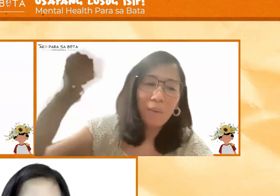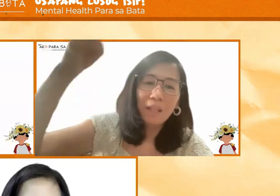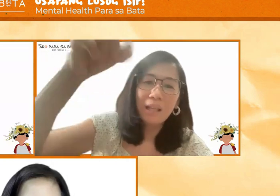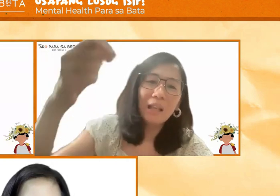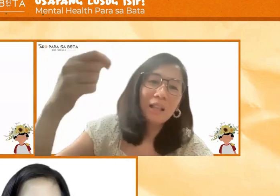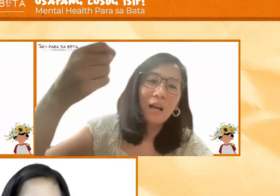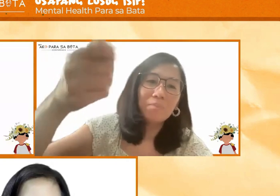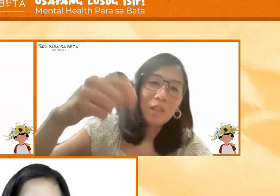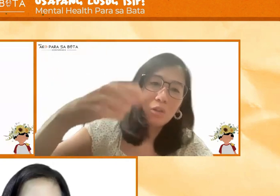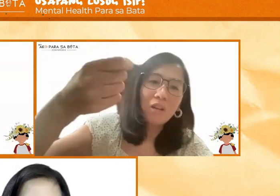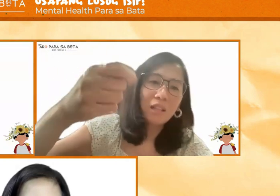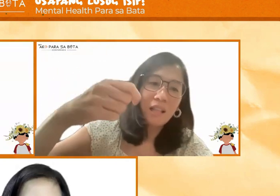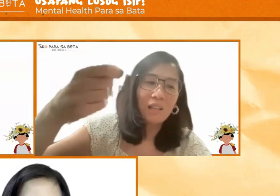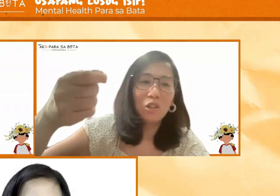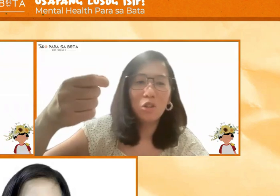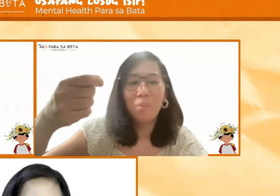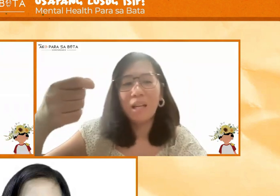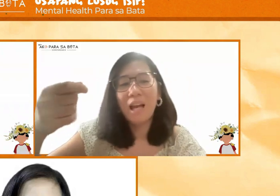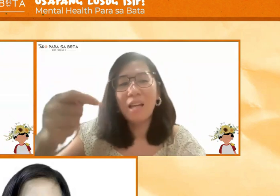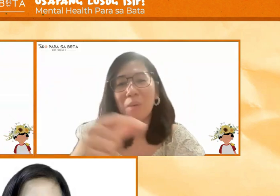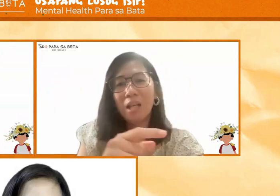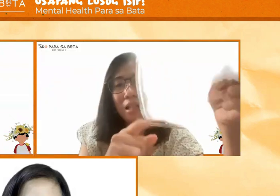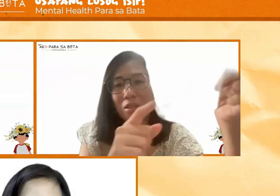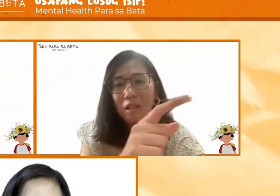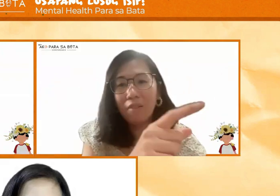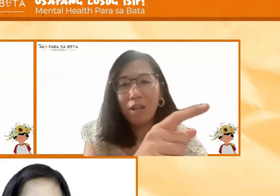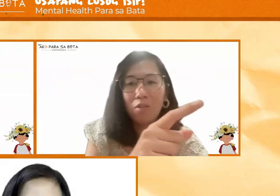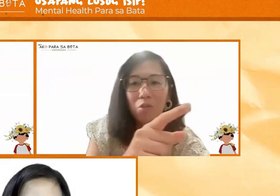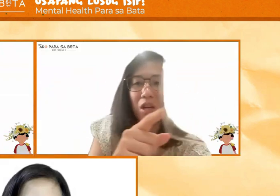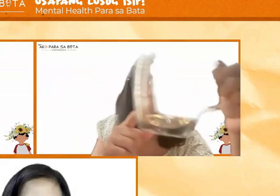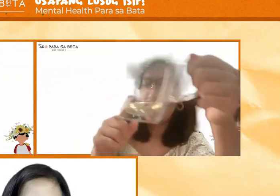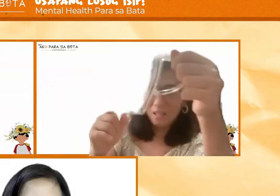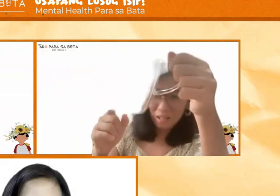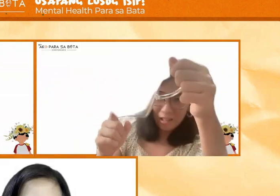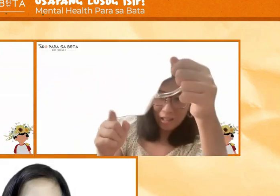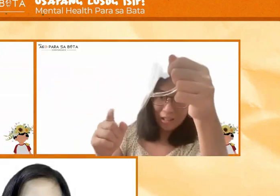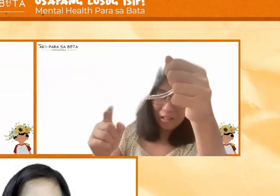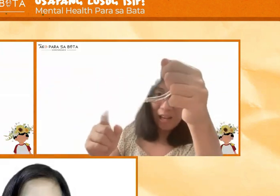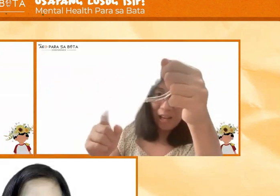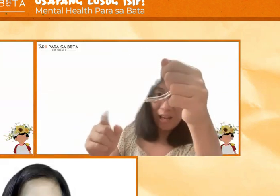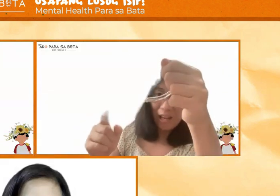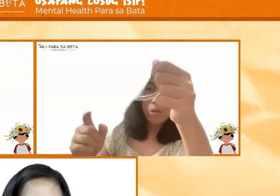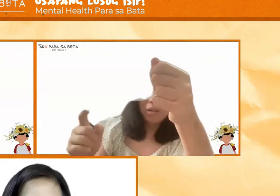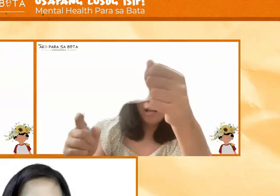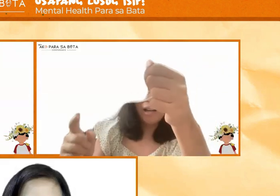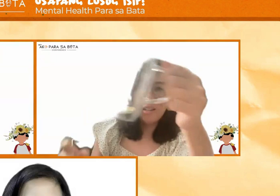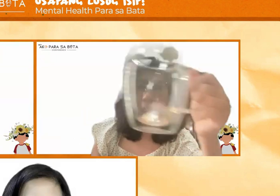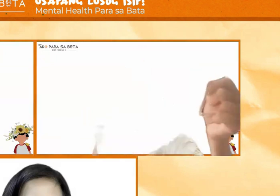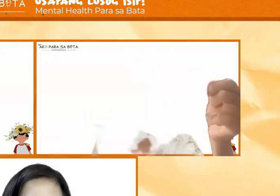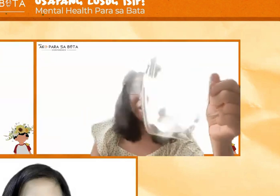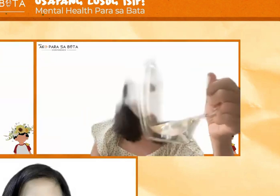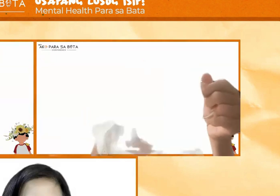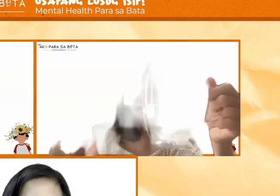way of emptying that cup throughout the day. No, so parang kahit may ganitong level of water, right? If you do